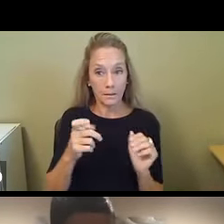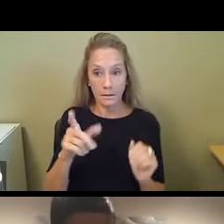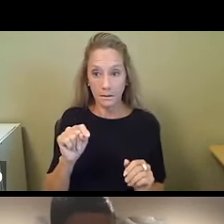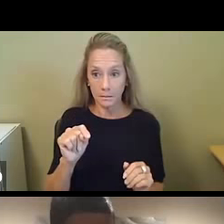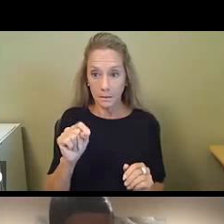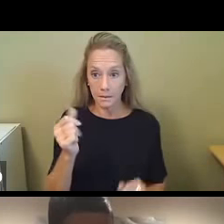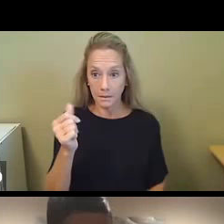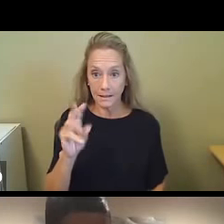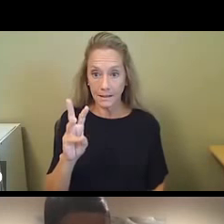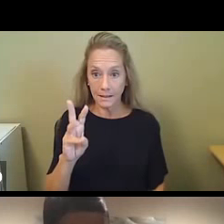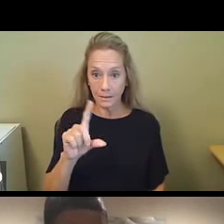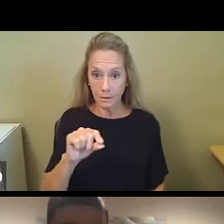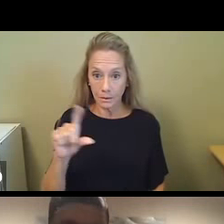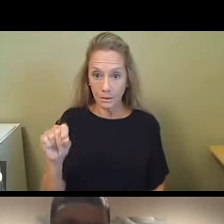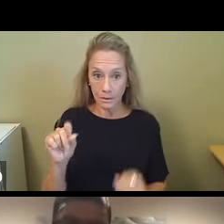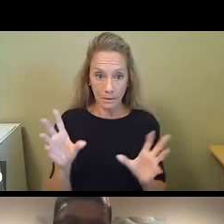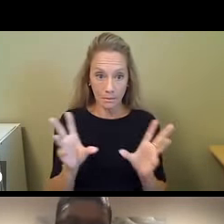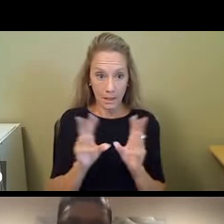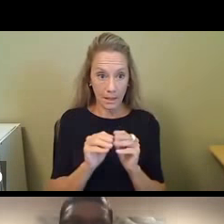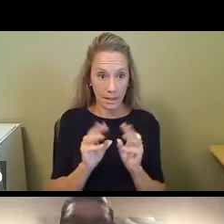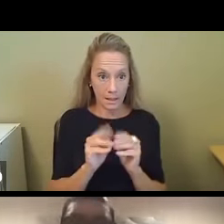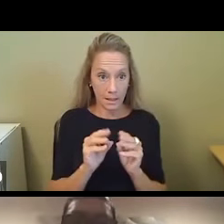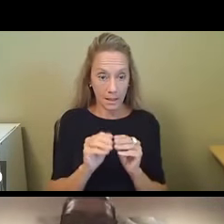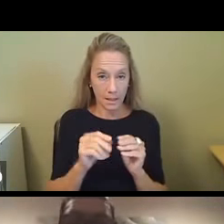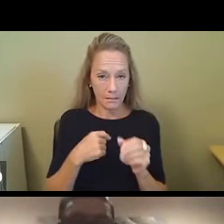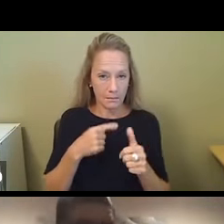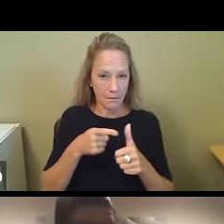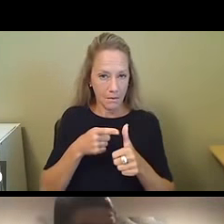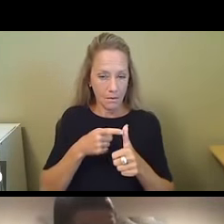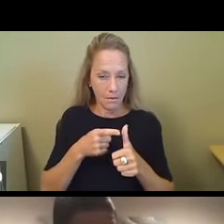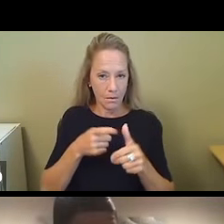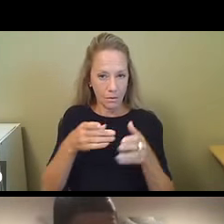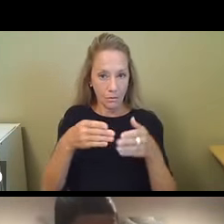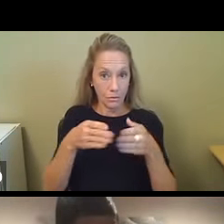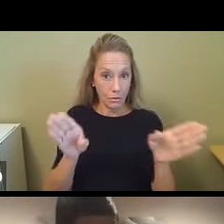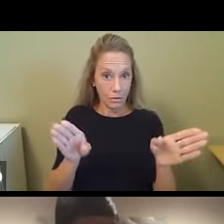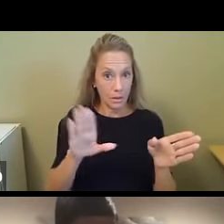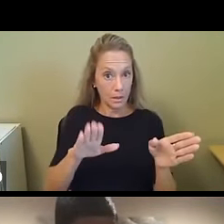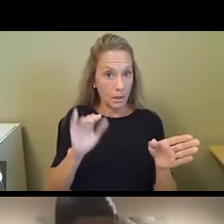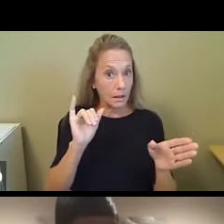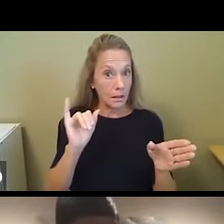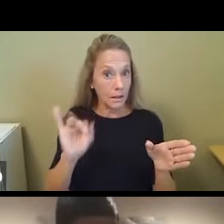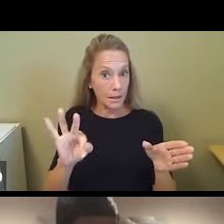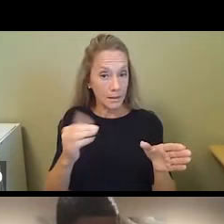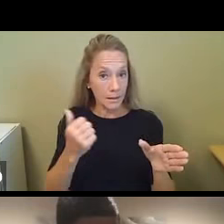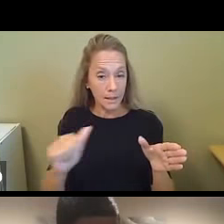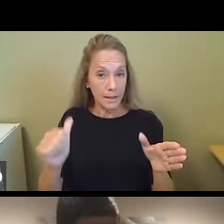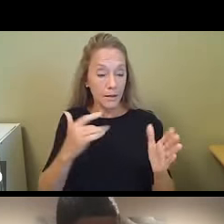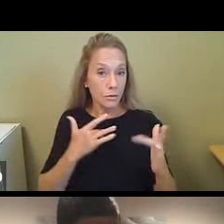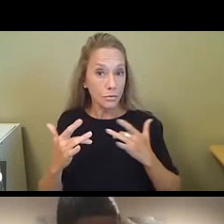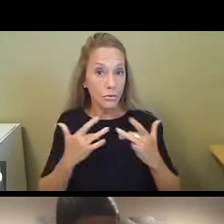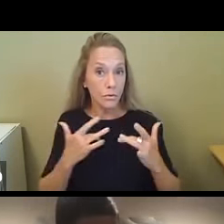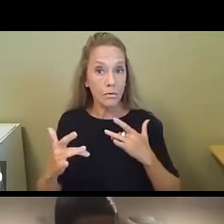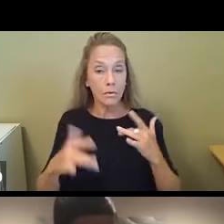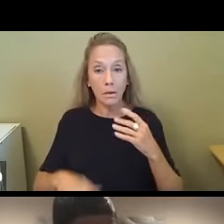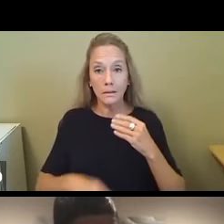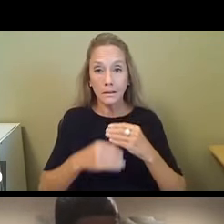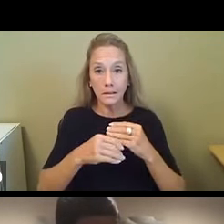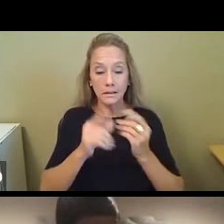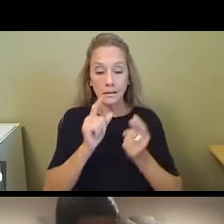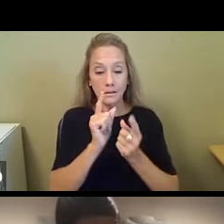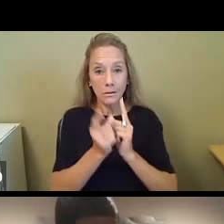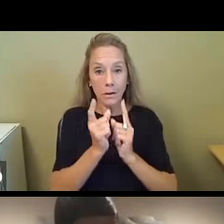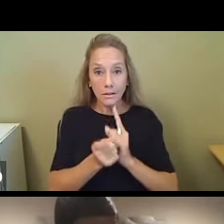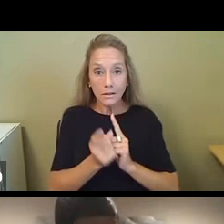2020 meeting. And I'll start by just saying in general, if there are any concerns, additions, or corrections